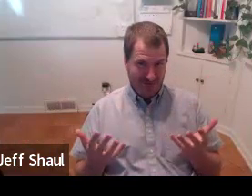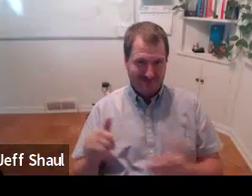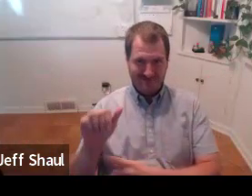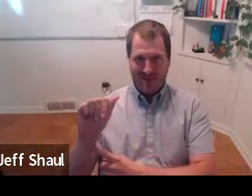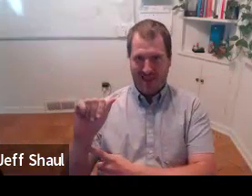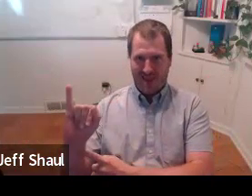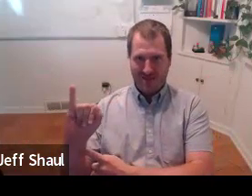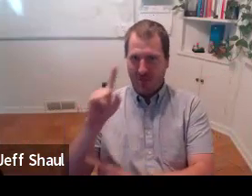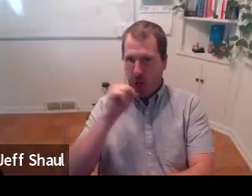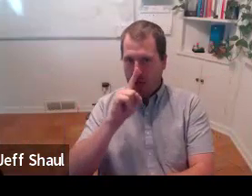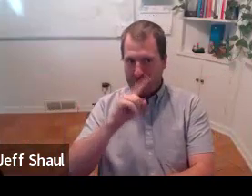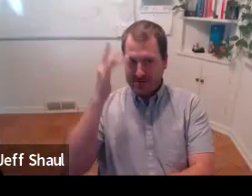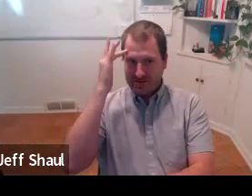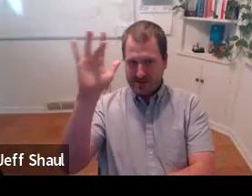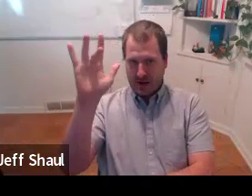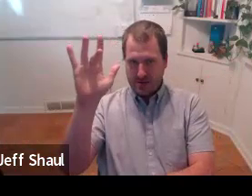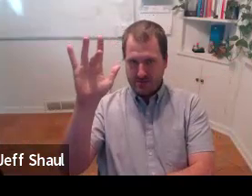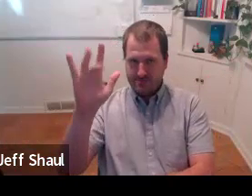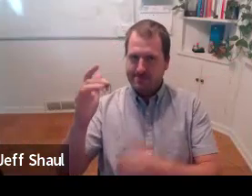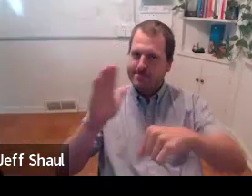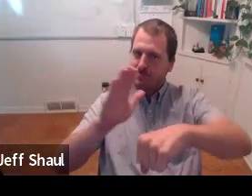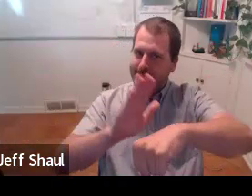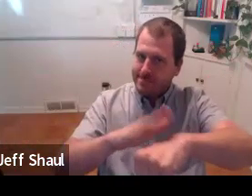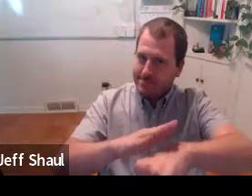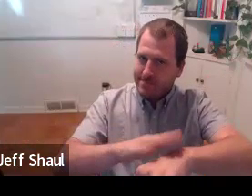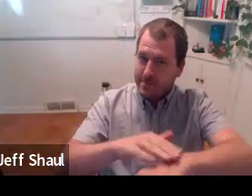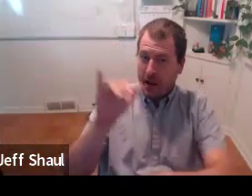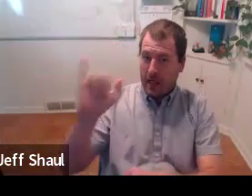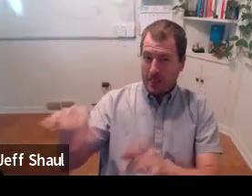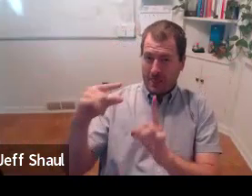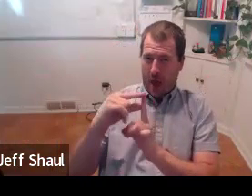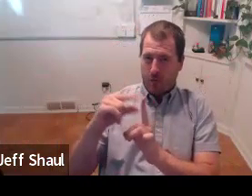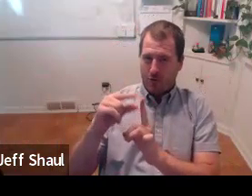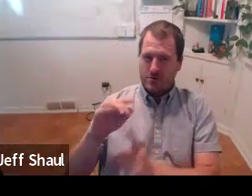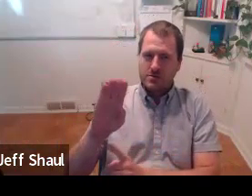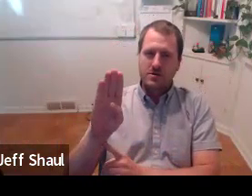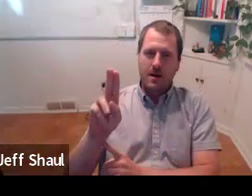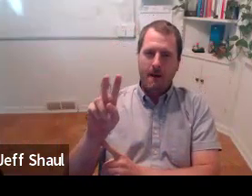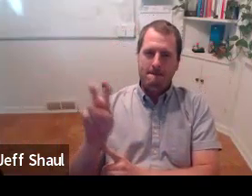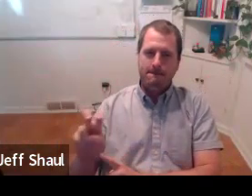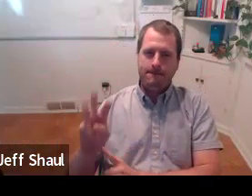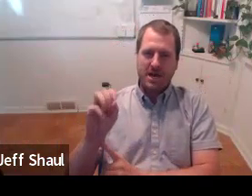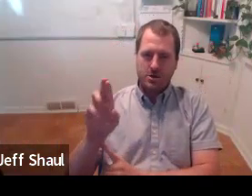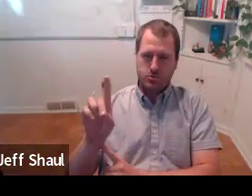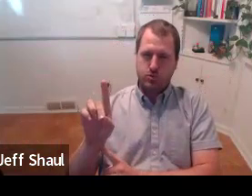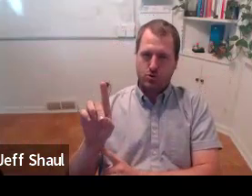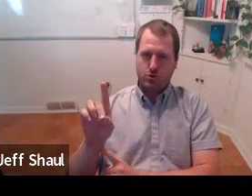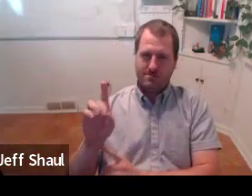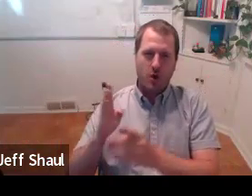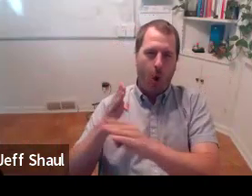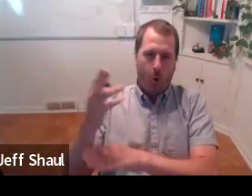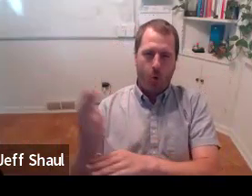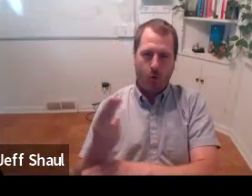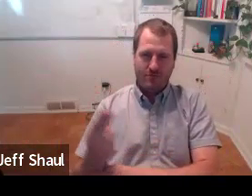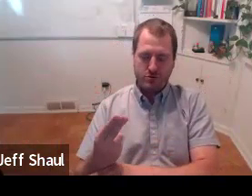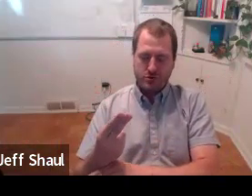And that new technology is here, and the artificial intelligence, and that word is so overused. It's